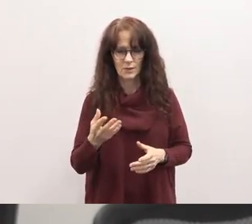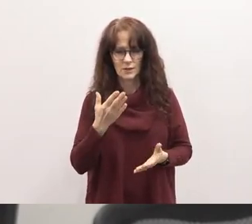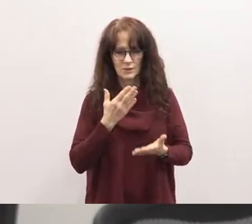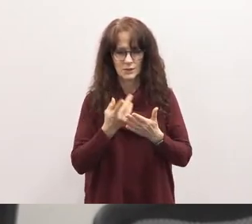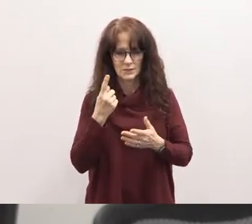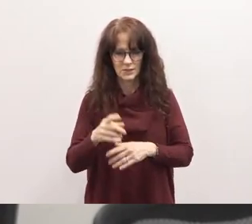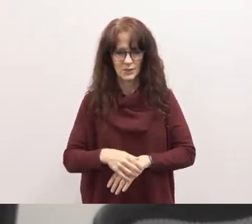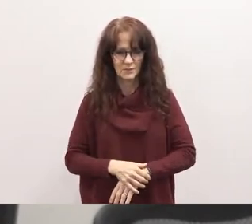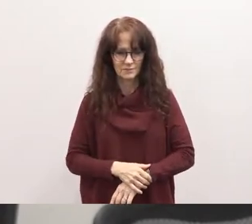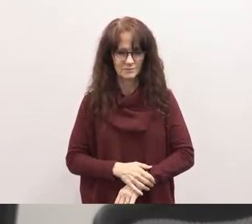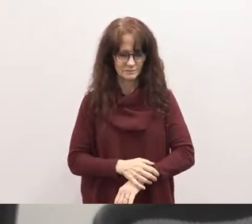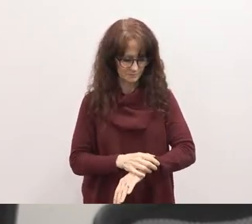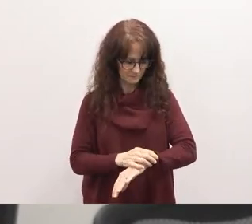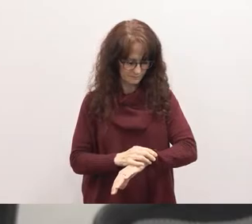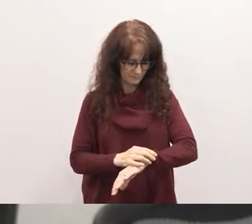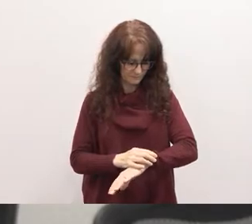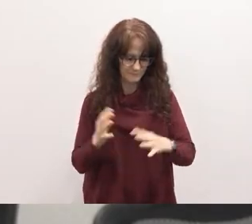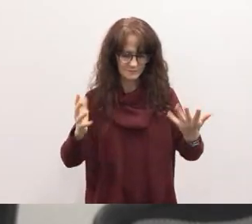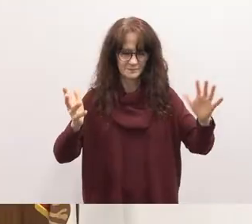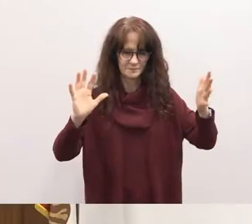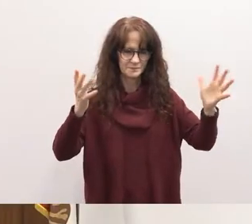you. Please.